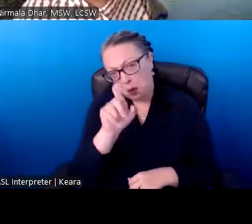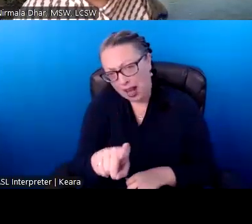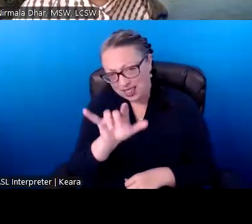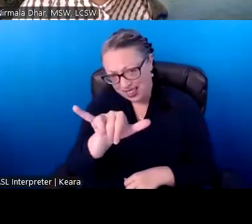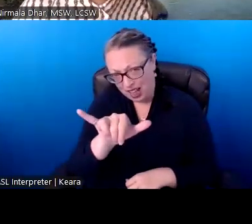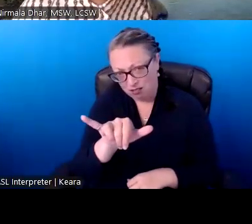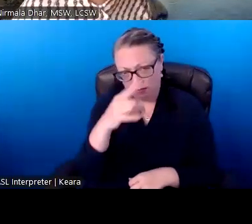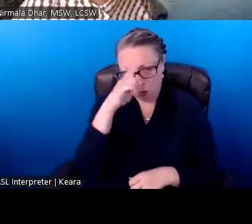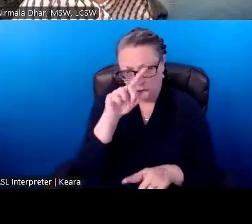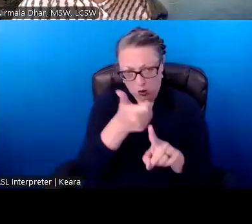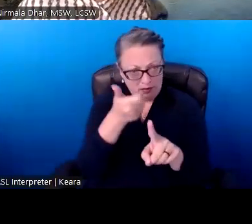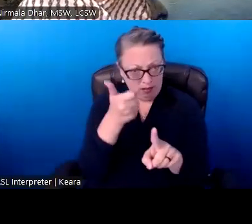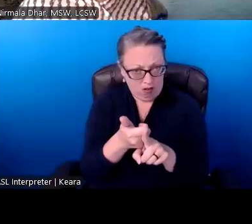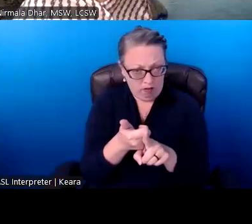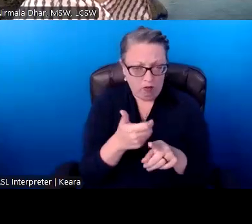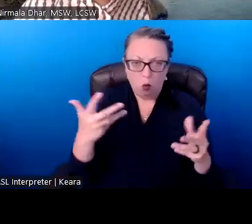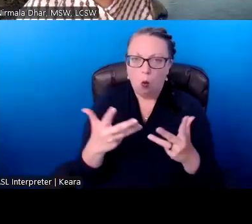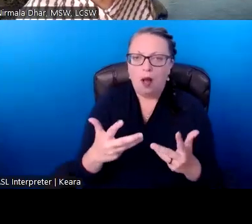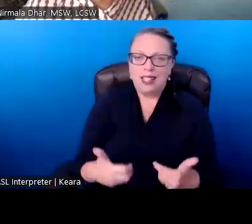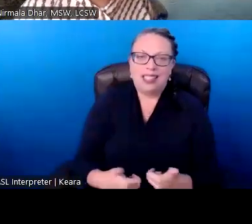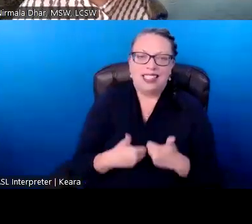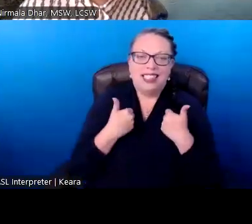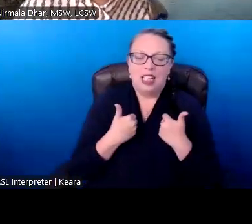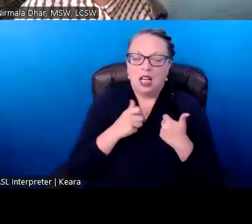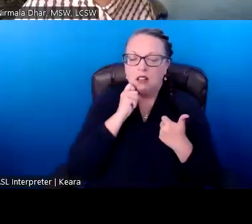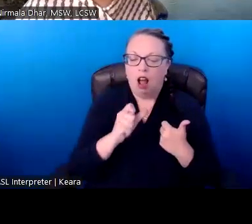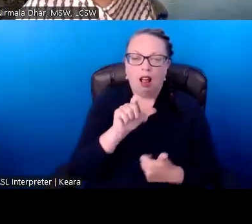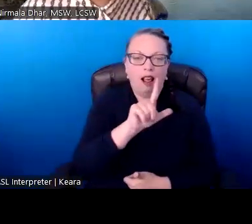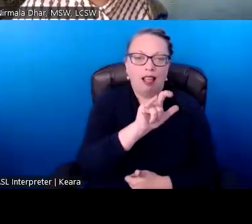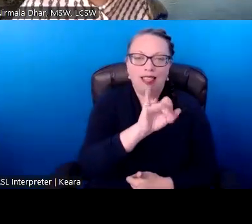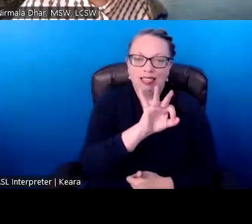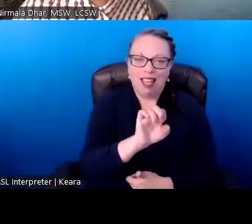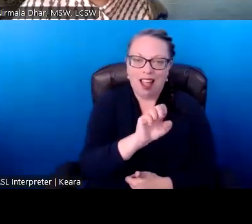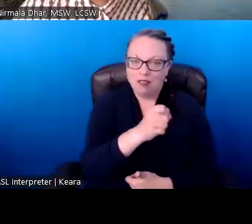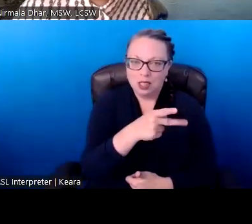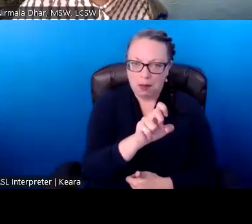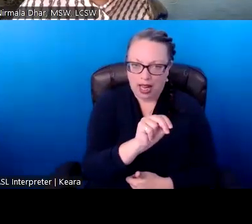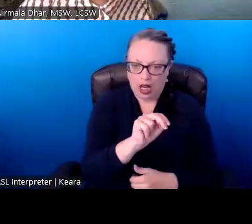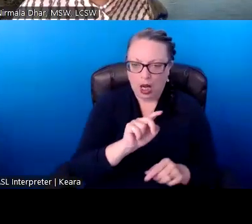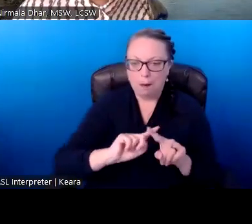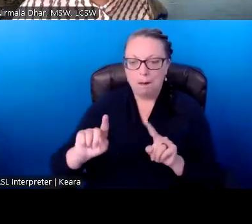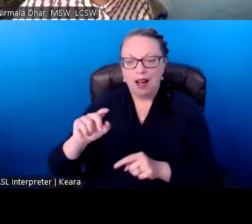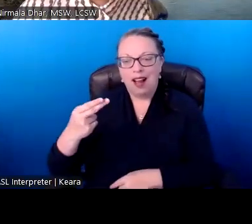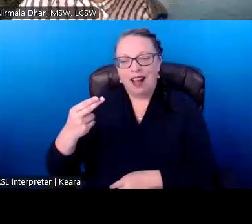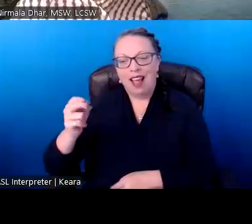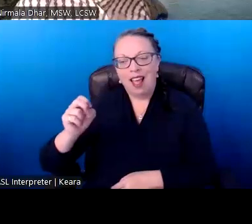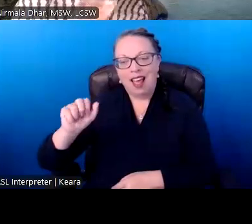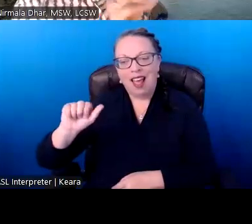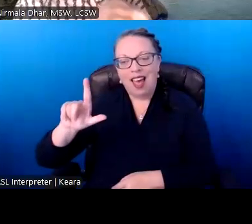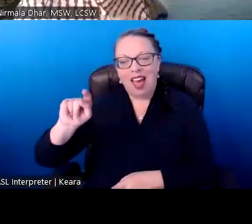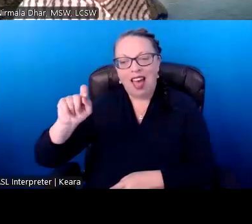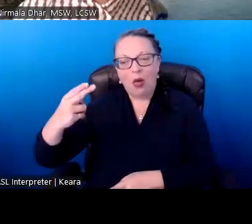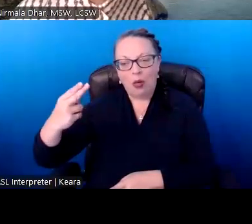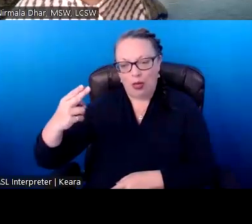yourself. What is the health span of the clients I serve? And does